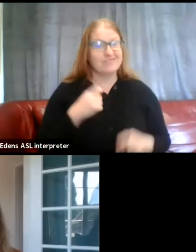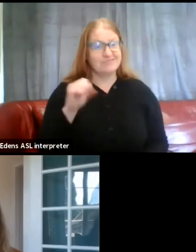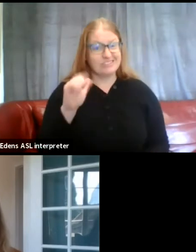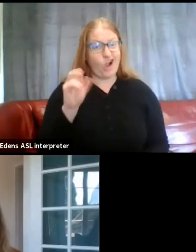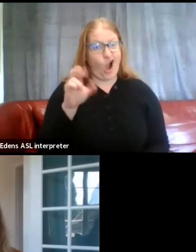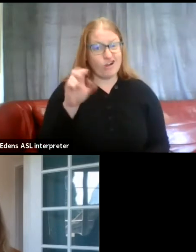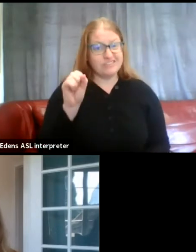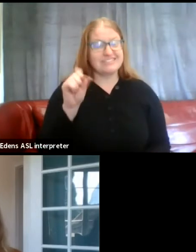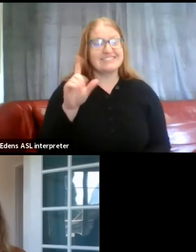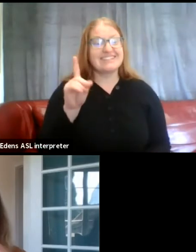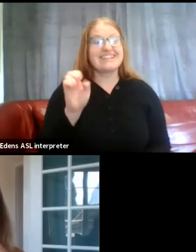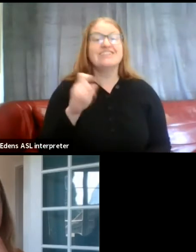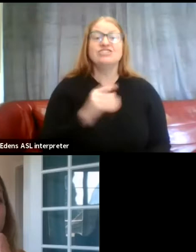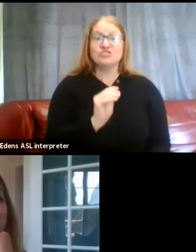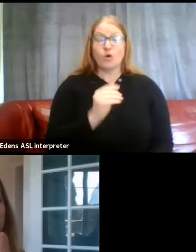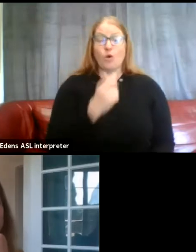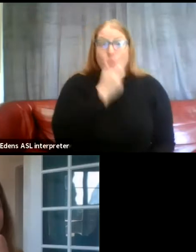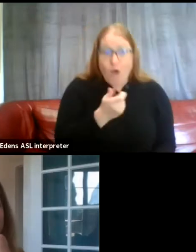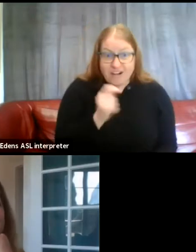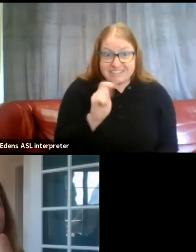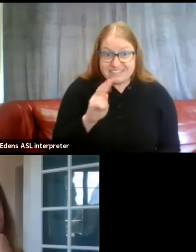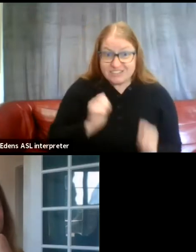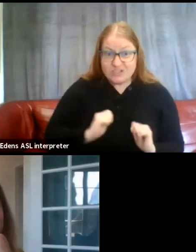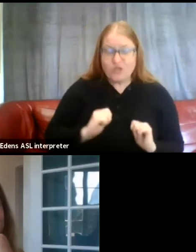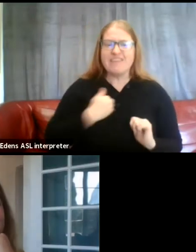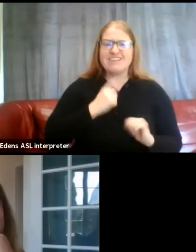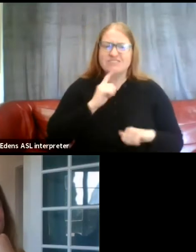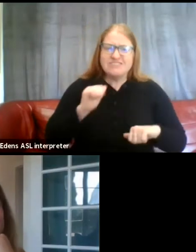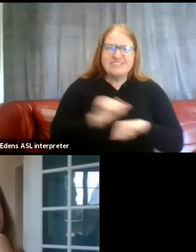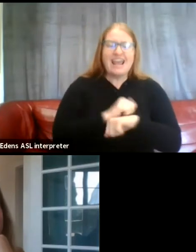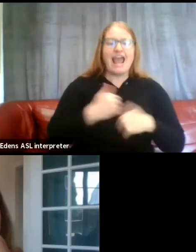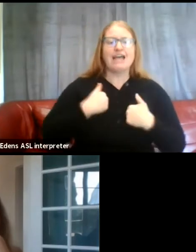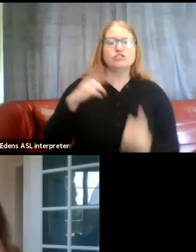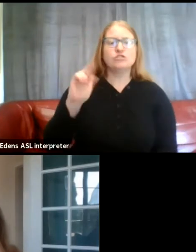show that literally has a rap battle between